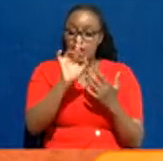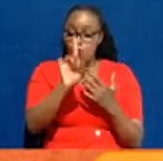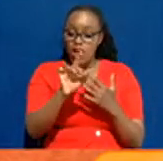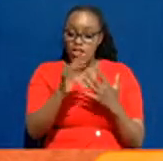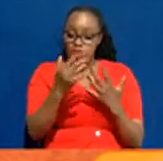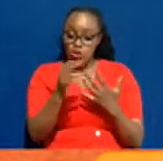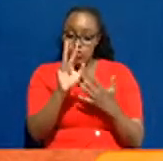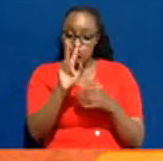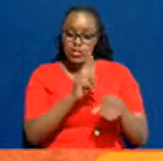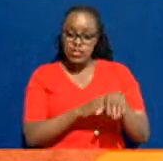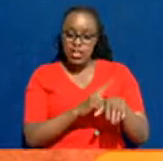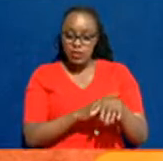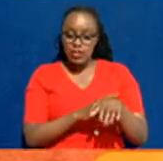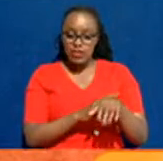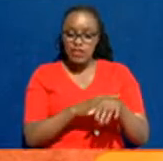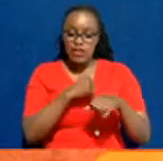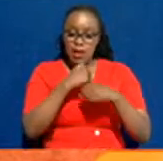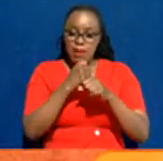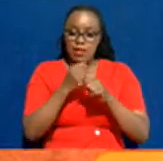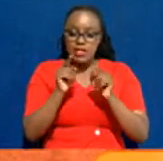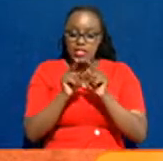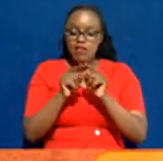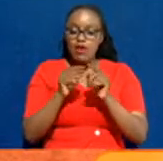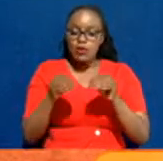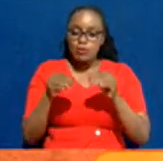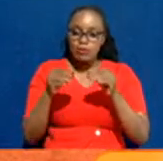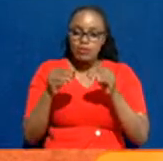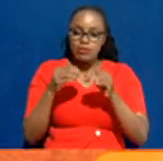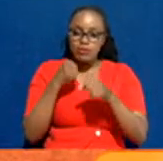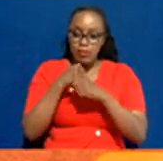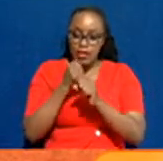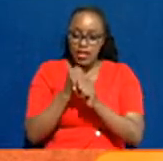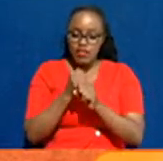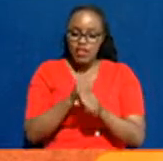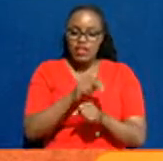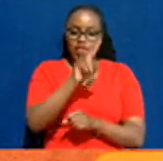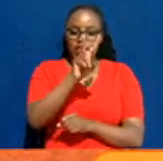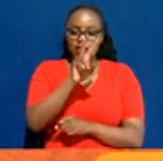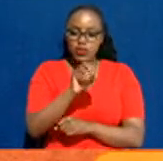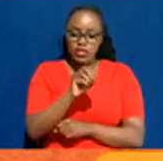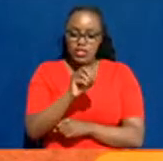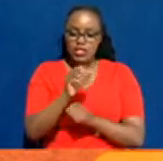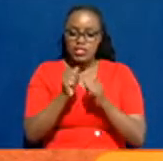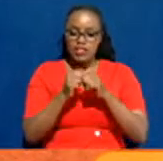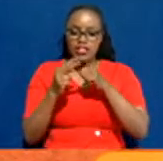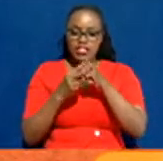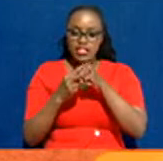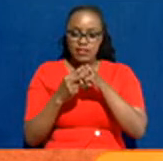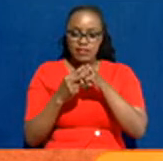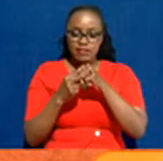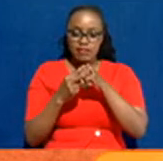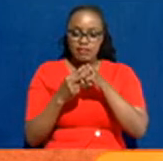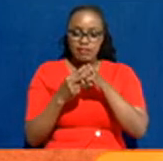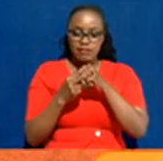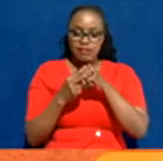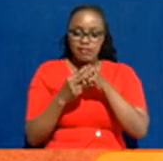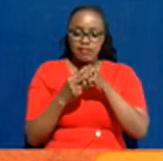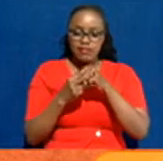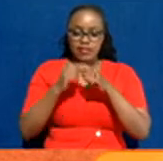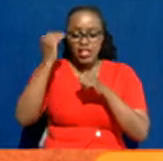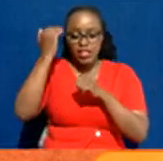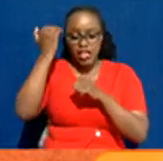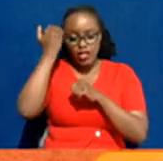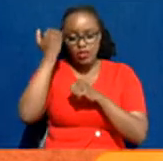or two occasions made the right call. I grant you that. In 2017, the Supreme Court